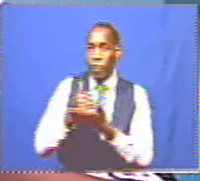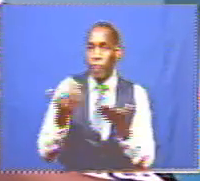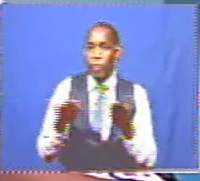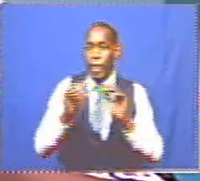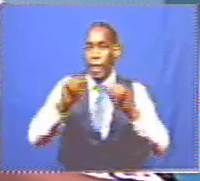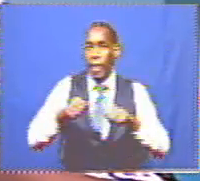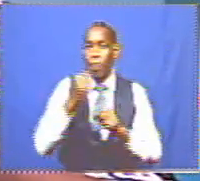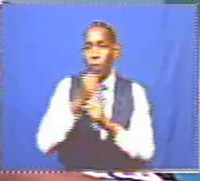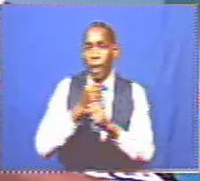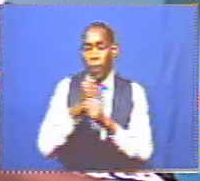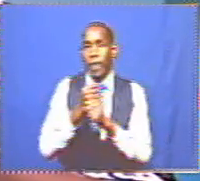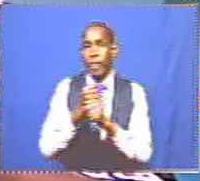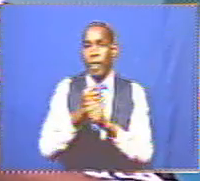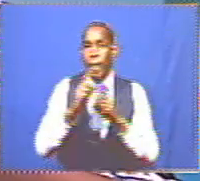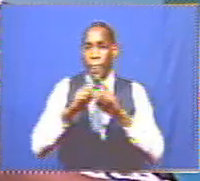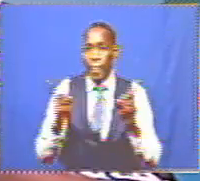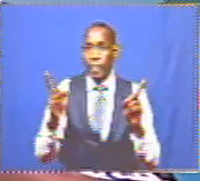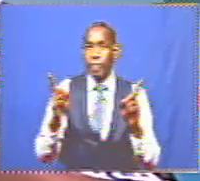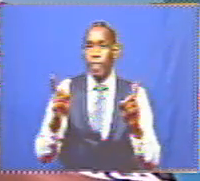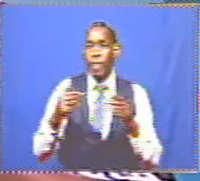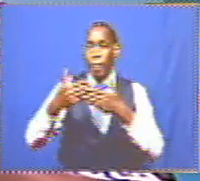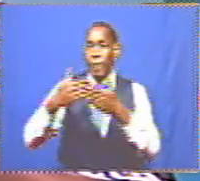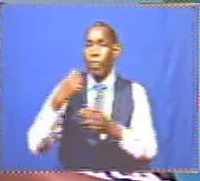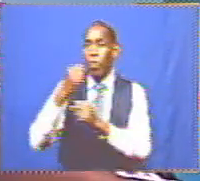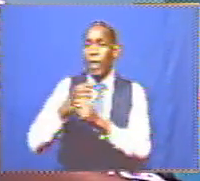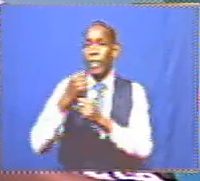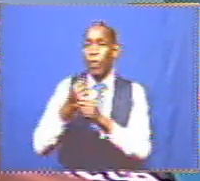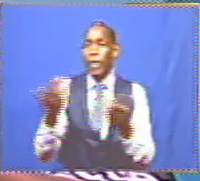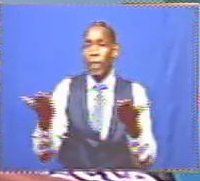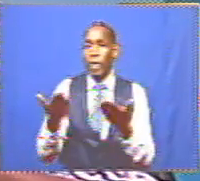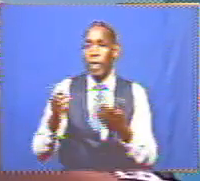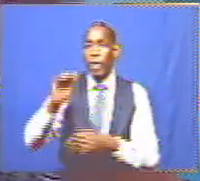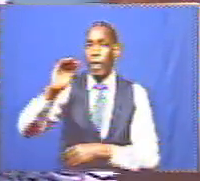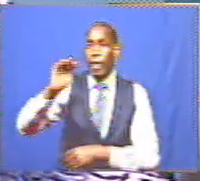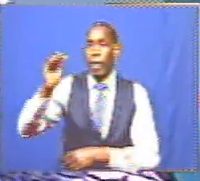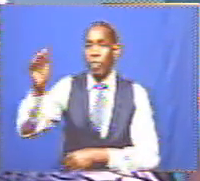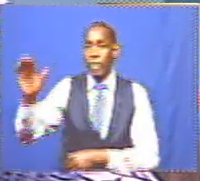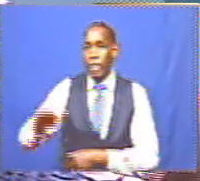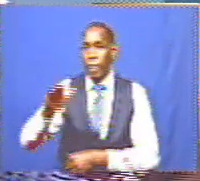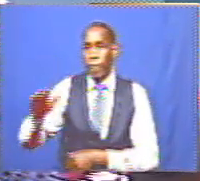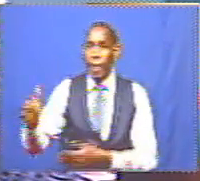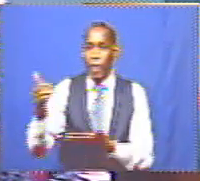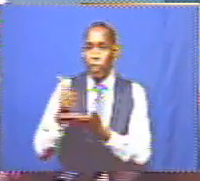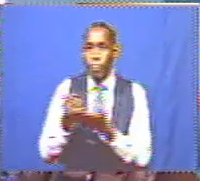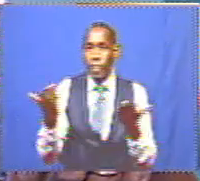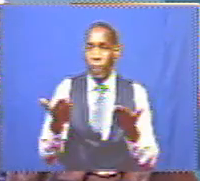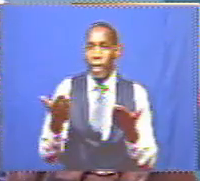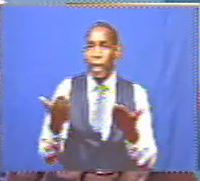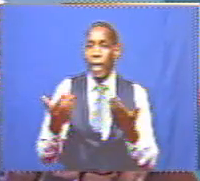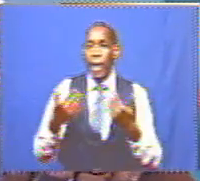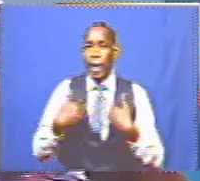able to operate from. But otherwise, they were operating from the county assembly offices where there was a milk